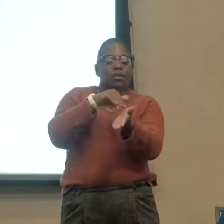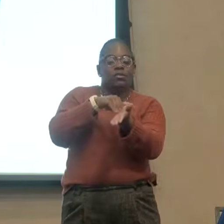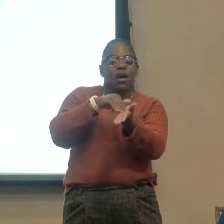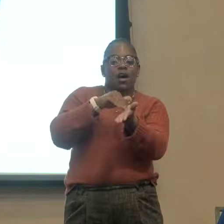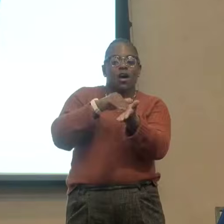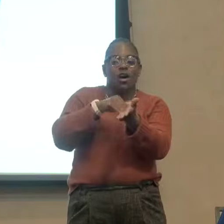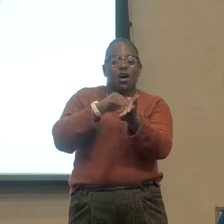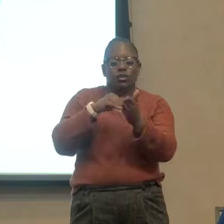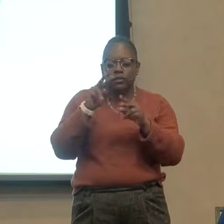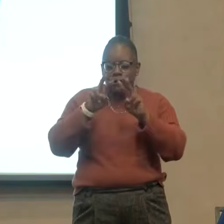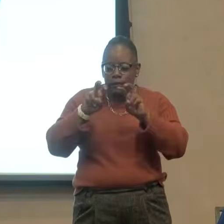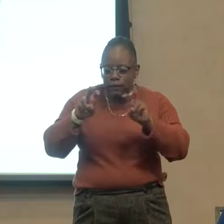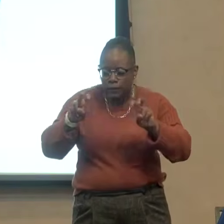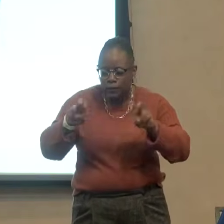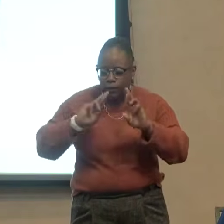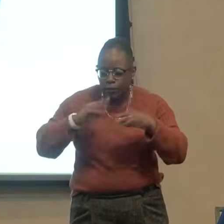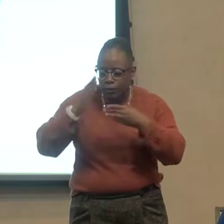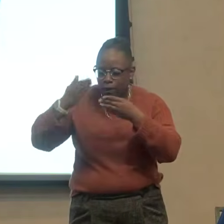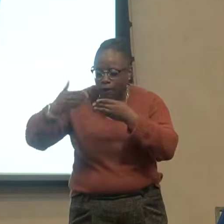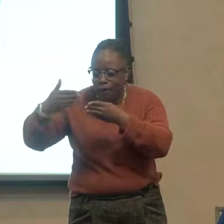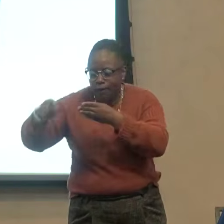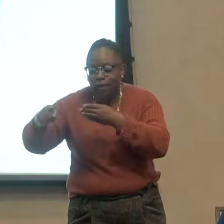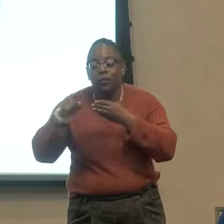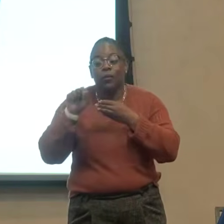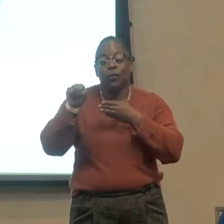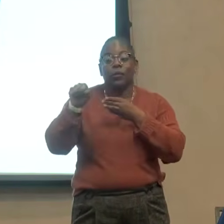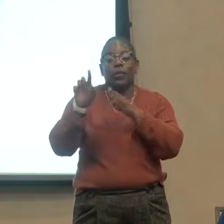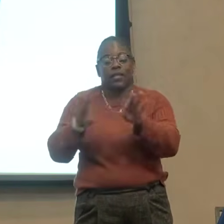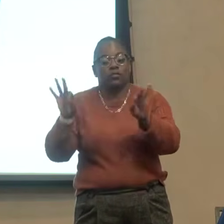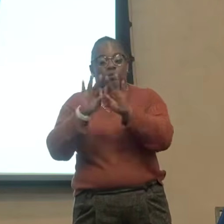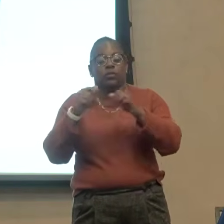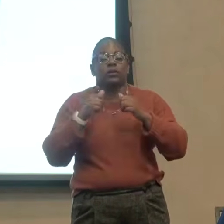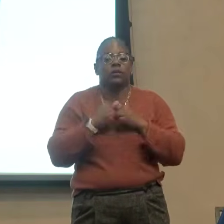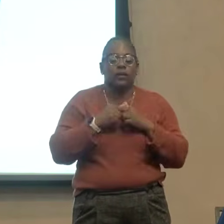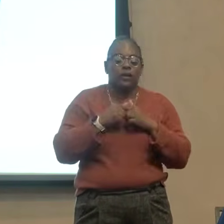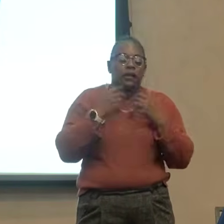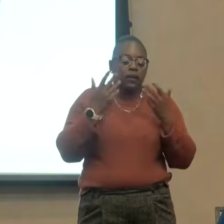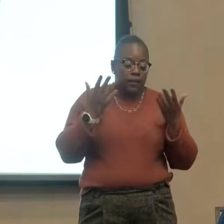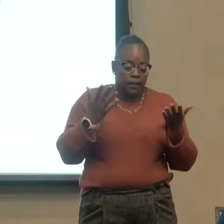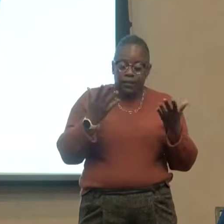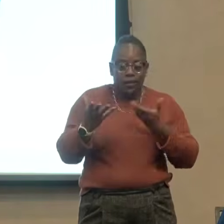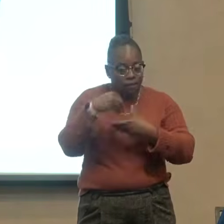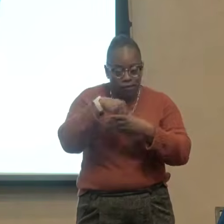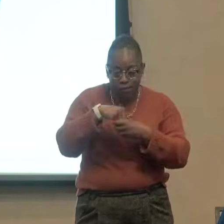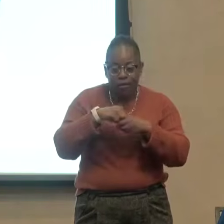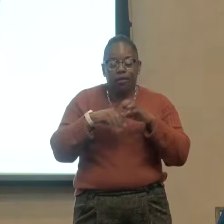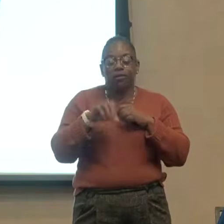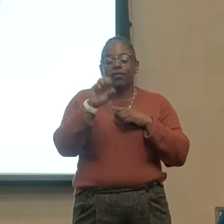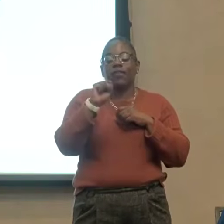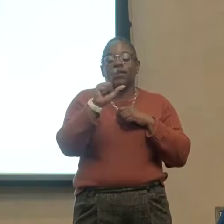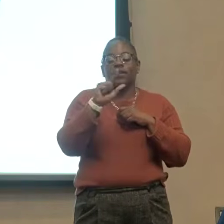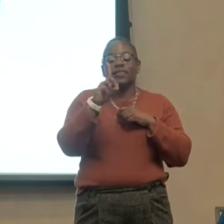physician-reported outcomes, which are more important and subjective and that are not included in the SLEAD-I